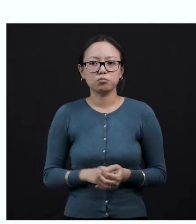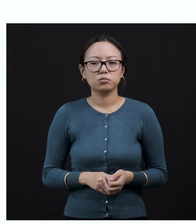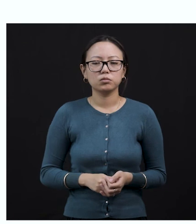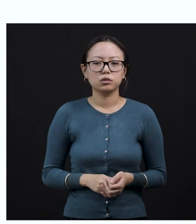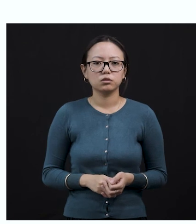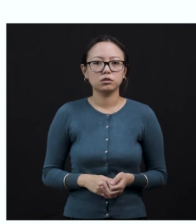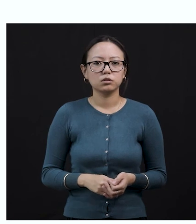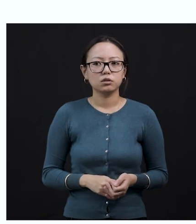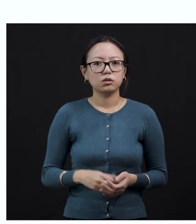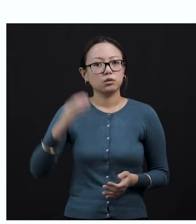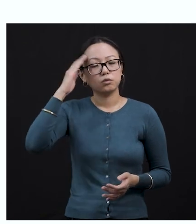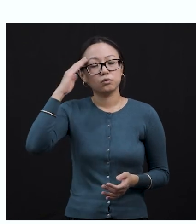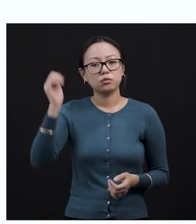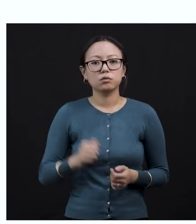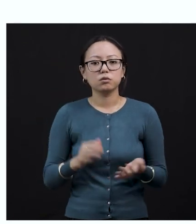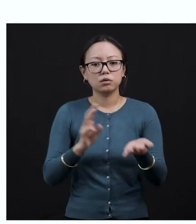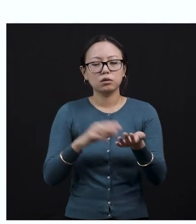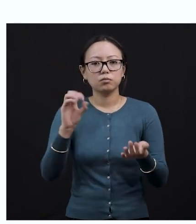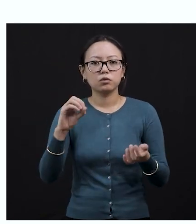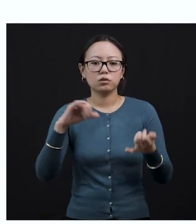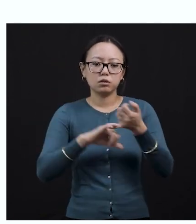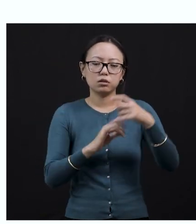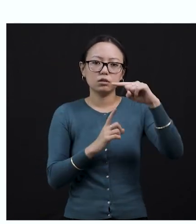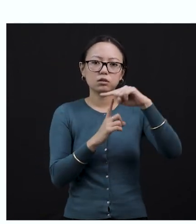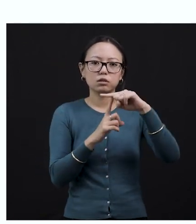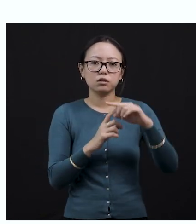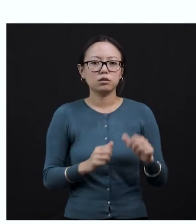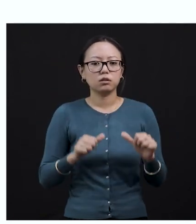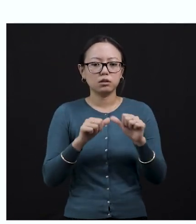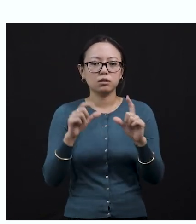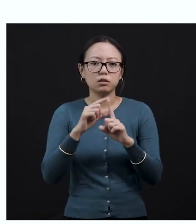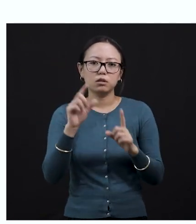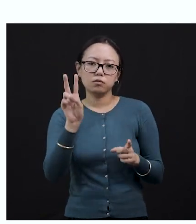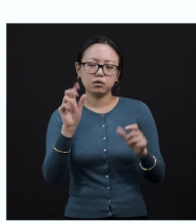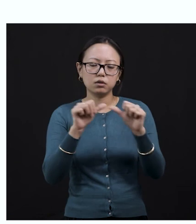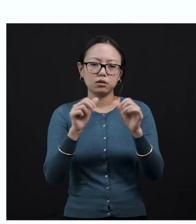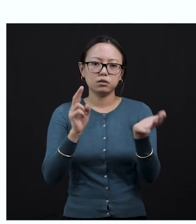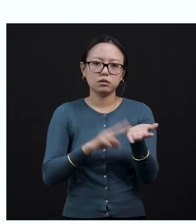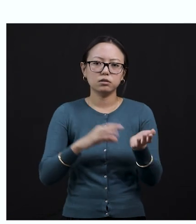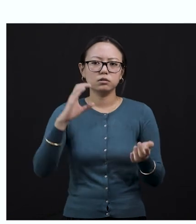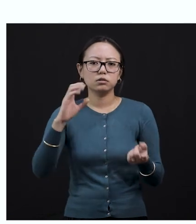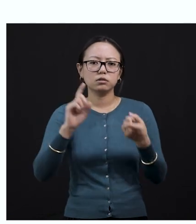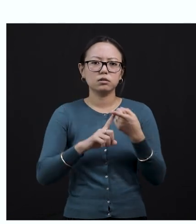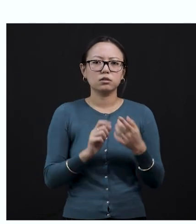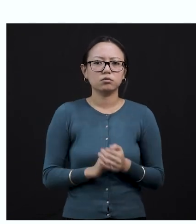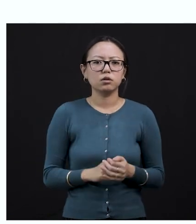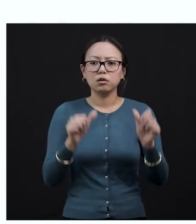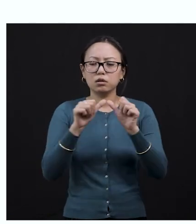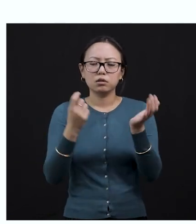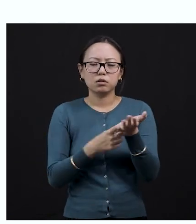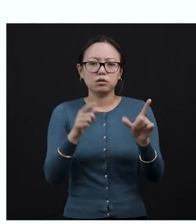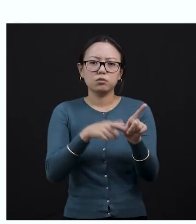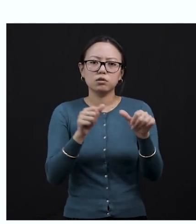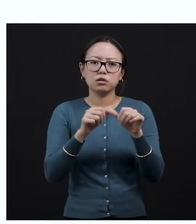other cultures, and because of their intelligence, they were also able to conquer many parts of